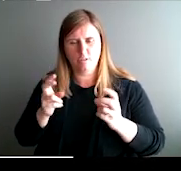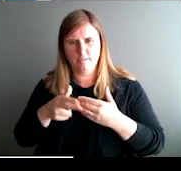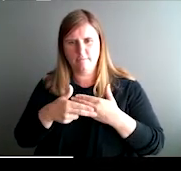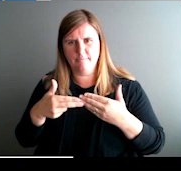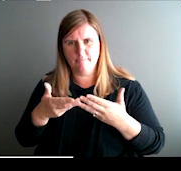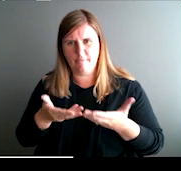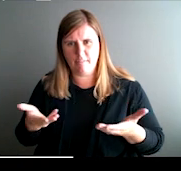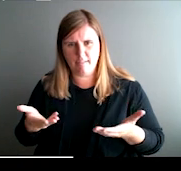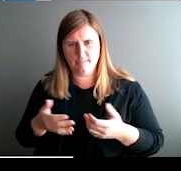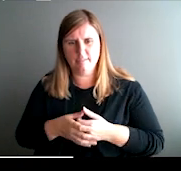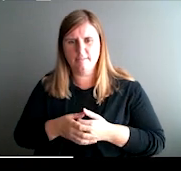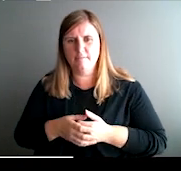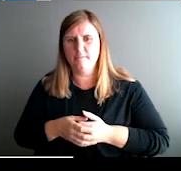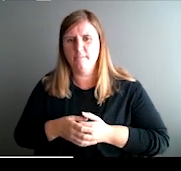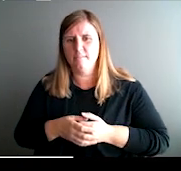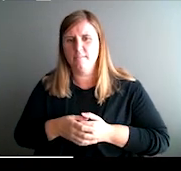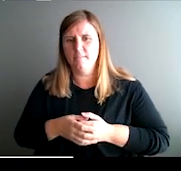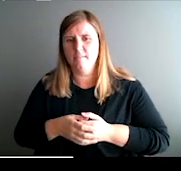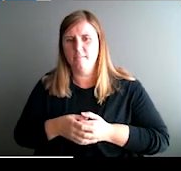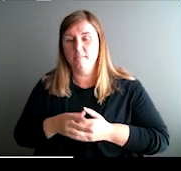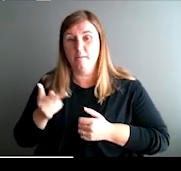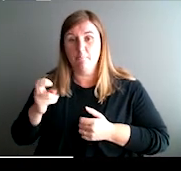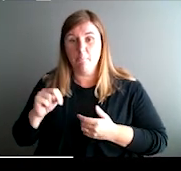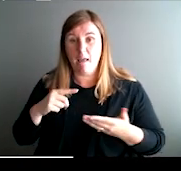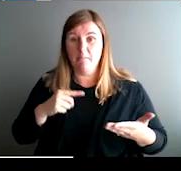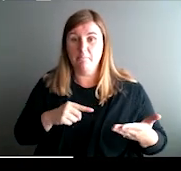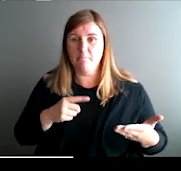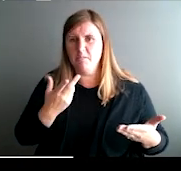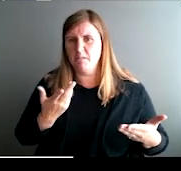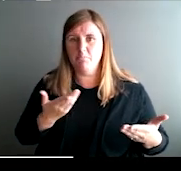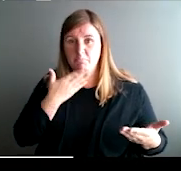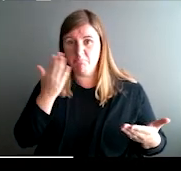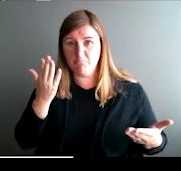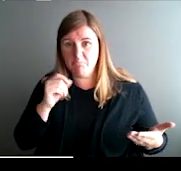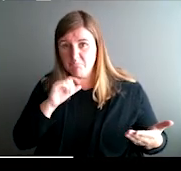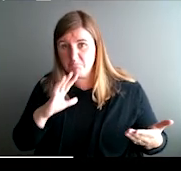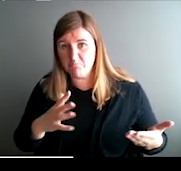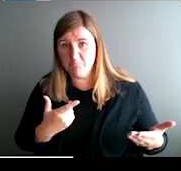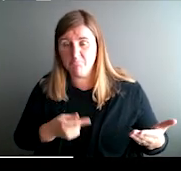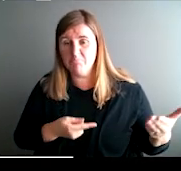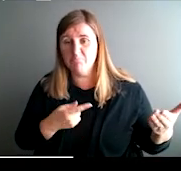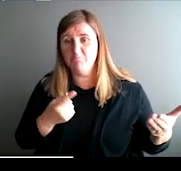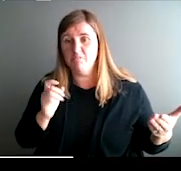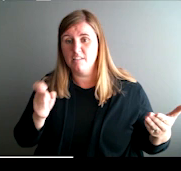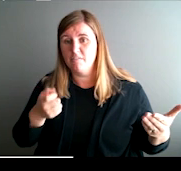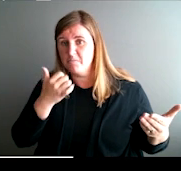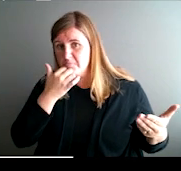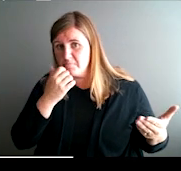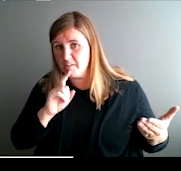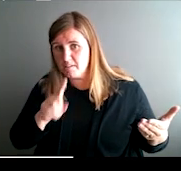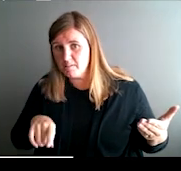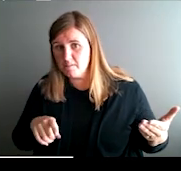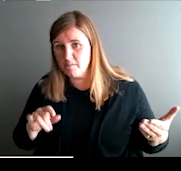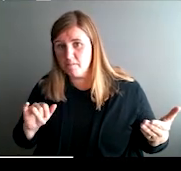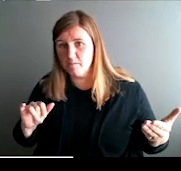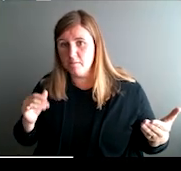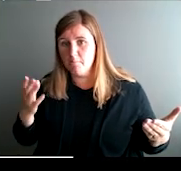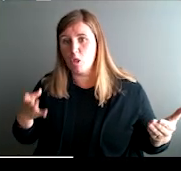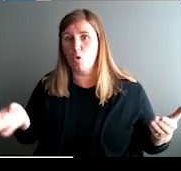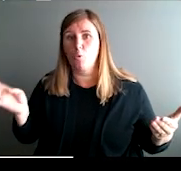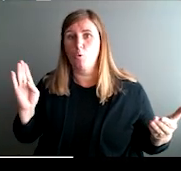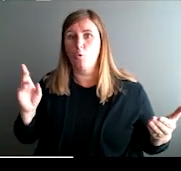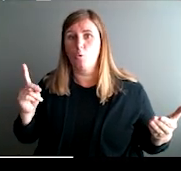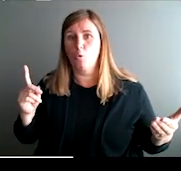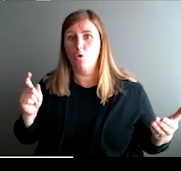of the pen, I might ask them what it is, and they might say nothing at all. They might give an incorrect response, such as blue,